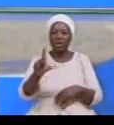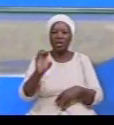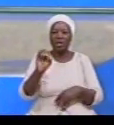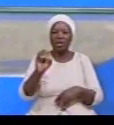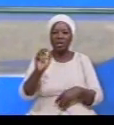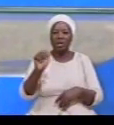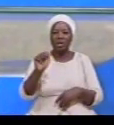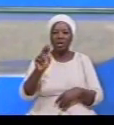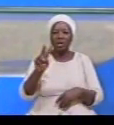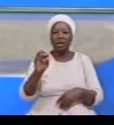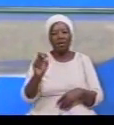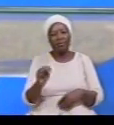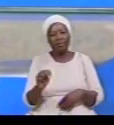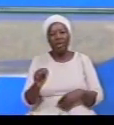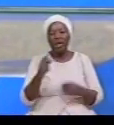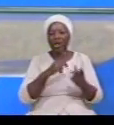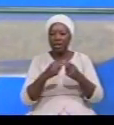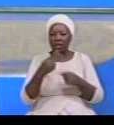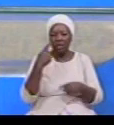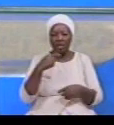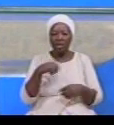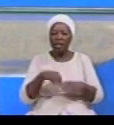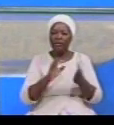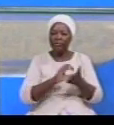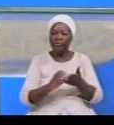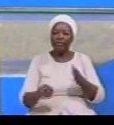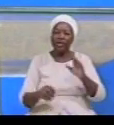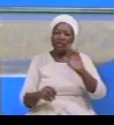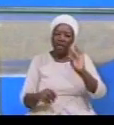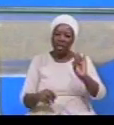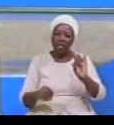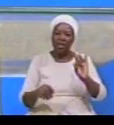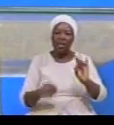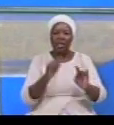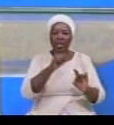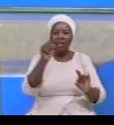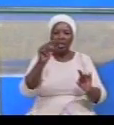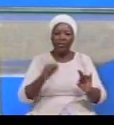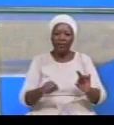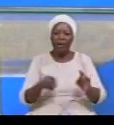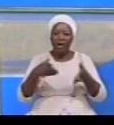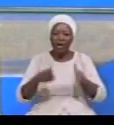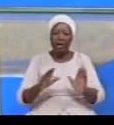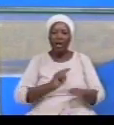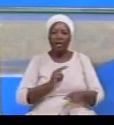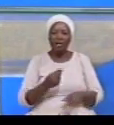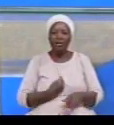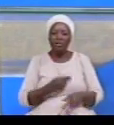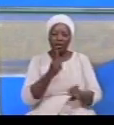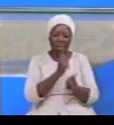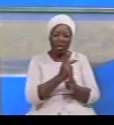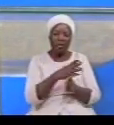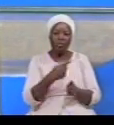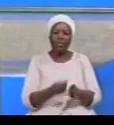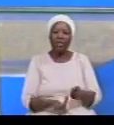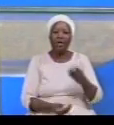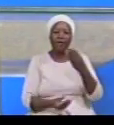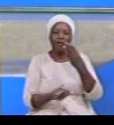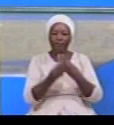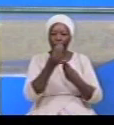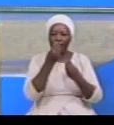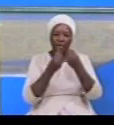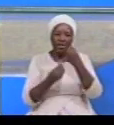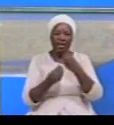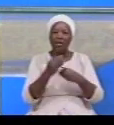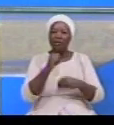says in verse 8, therefore, let us keep the feast, not with